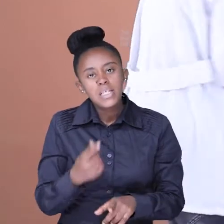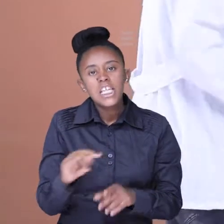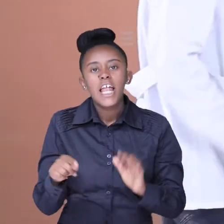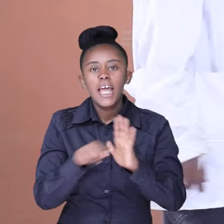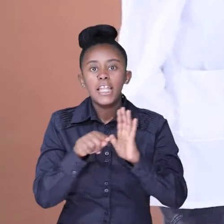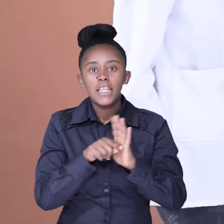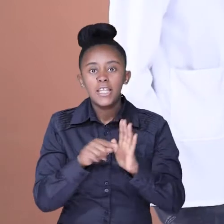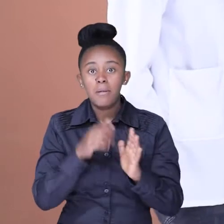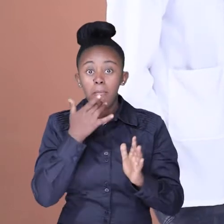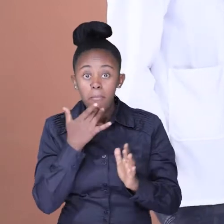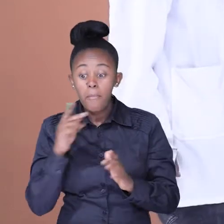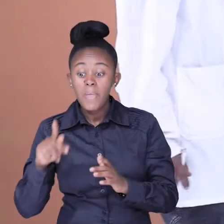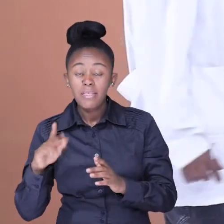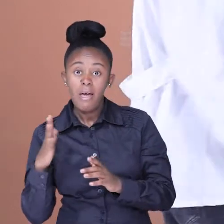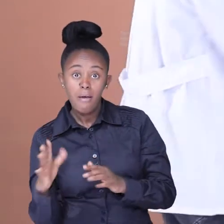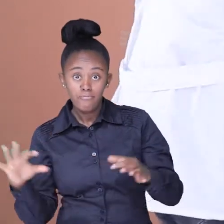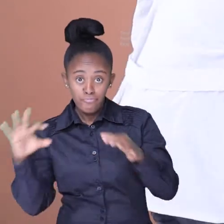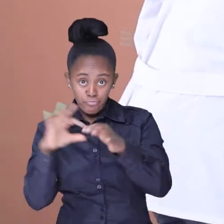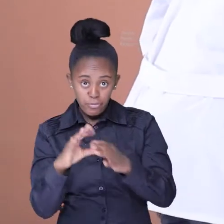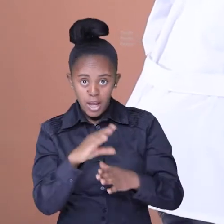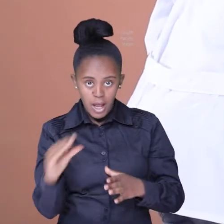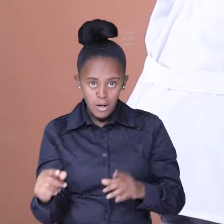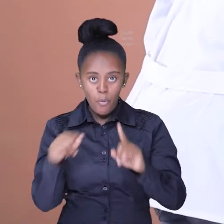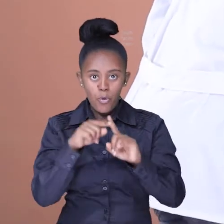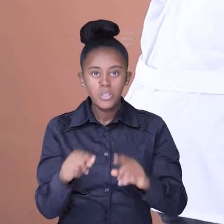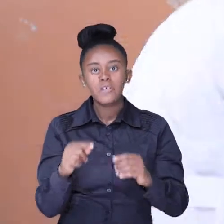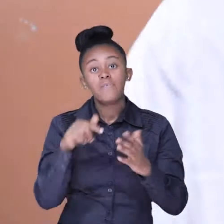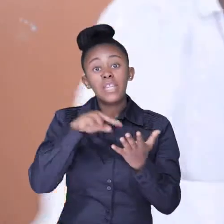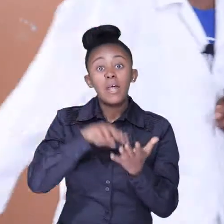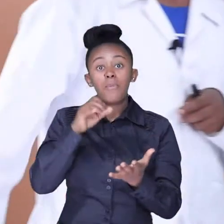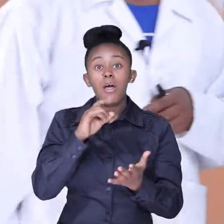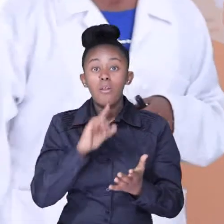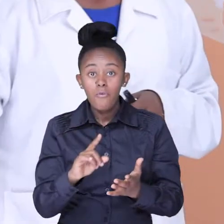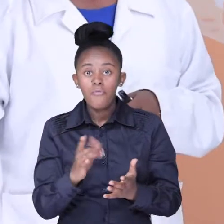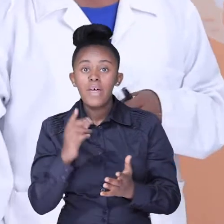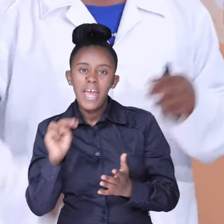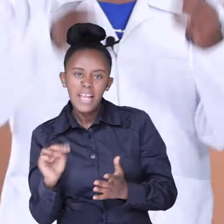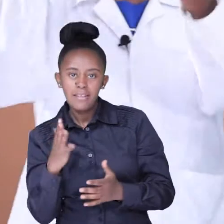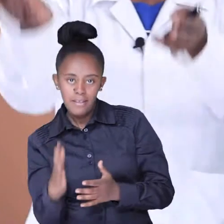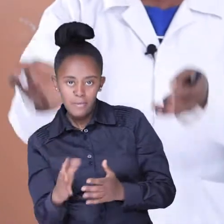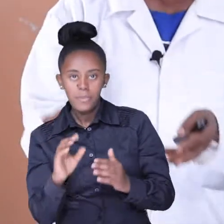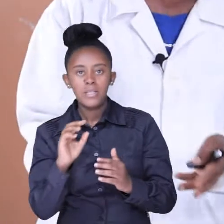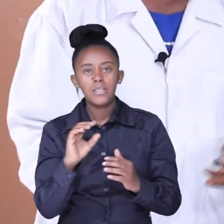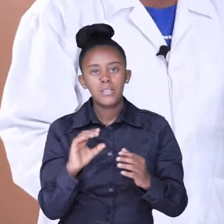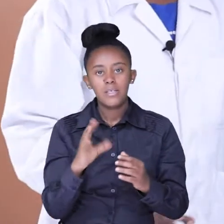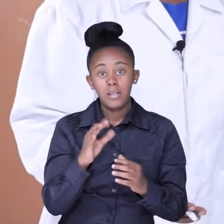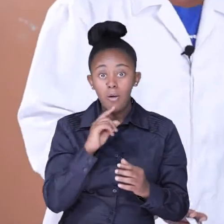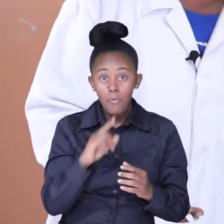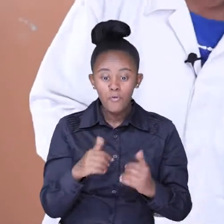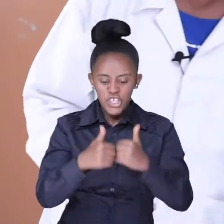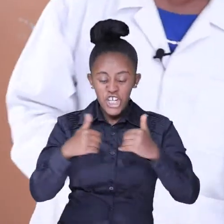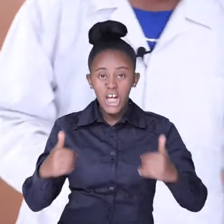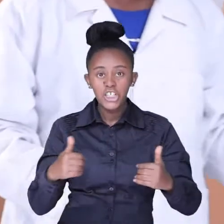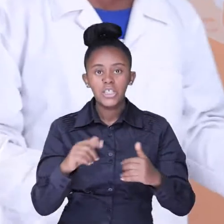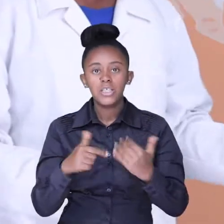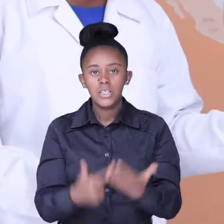of the battery is connected to the P type and the positive terminal of the battery is connected to the N type, the type of junction is reverse